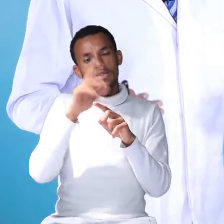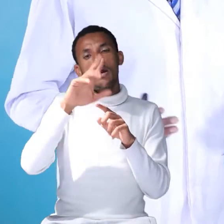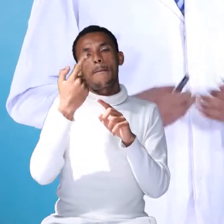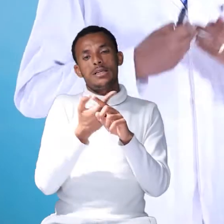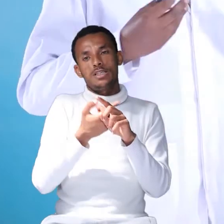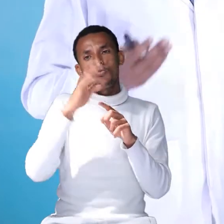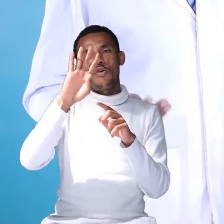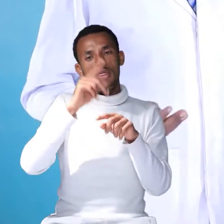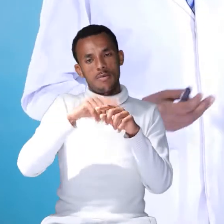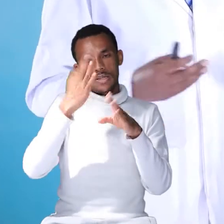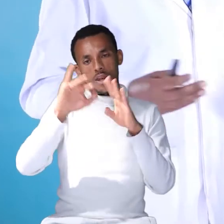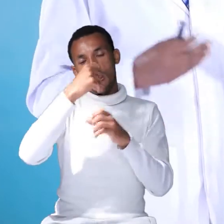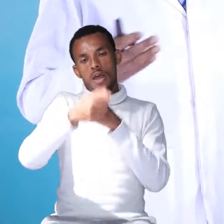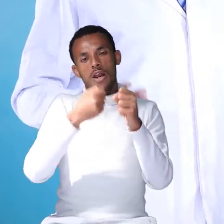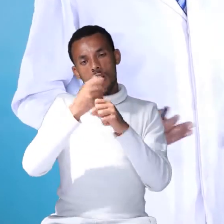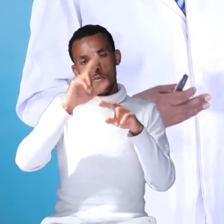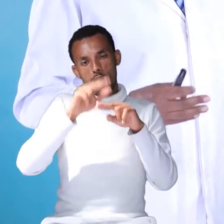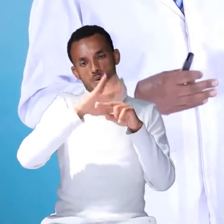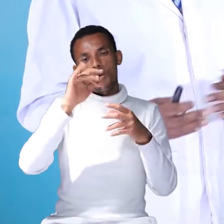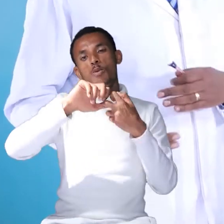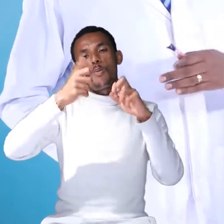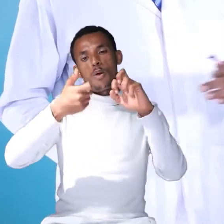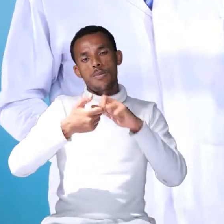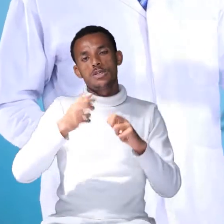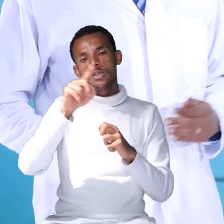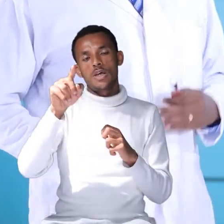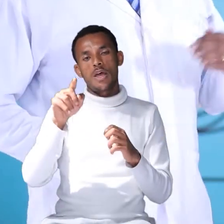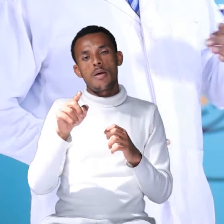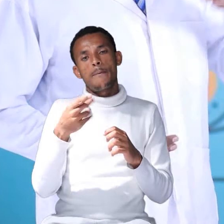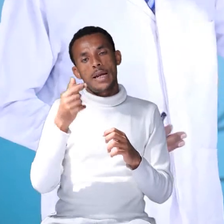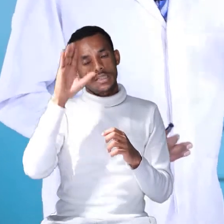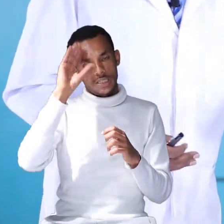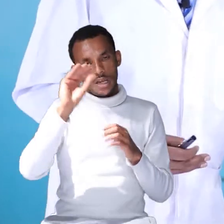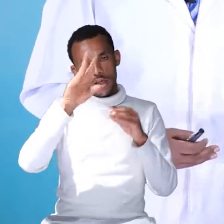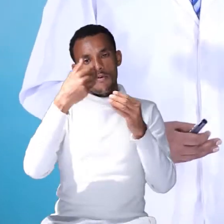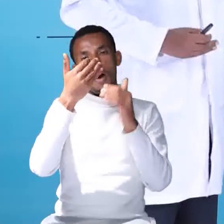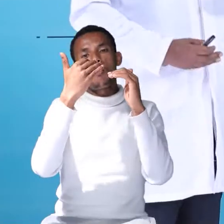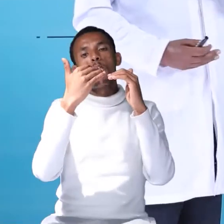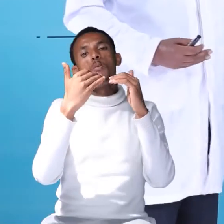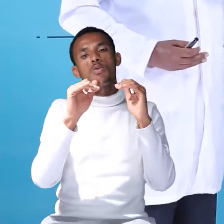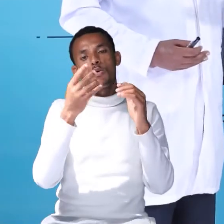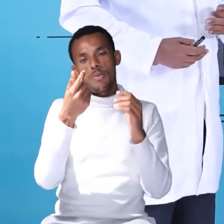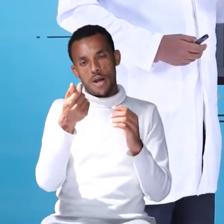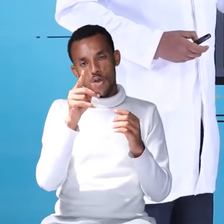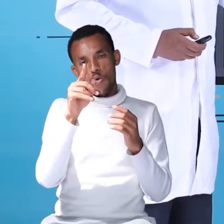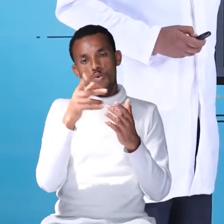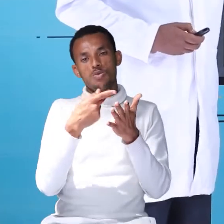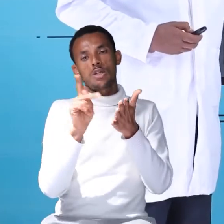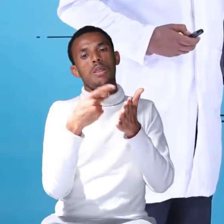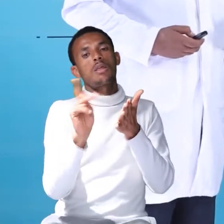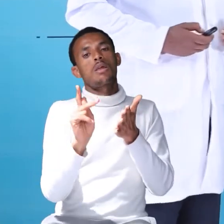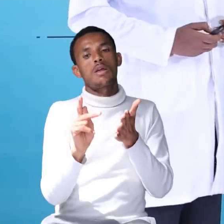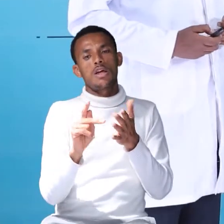times in a year, or monthly, depending on your problem. Then the person who gives that amount of birr will charge you that